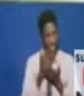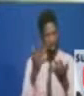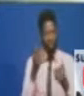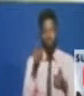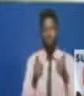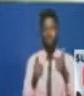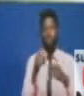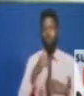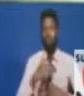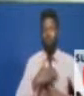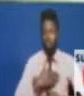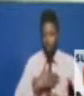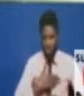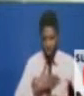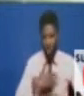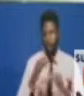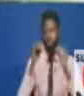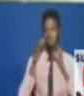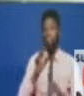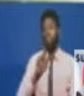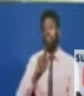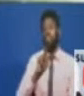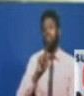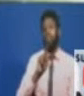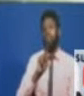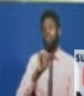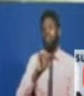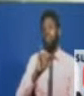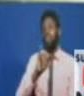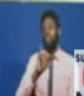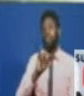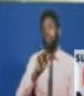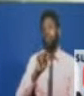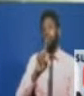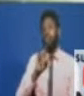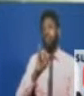Professor Kindiki truly had raised. Actually, the fact is that